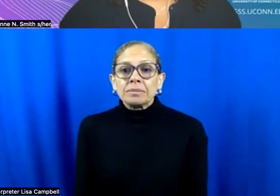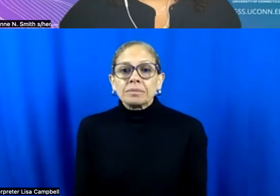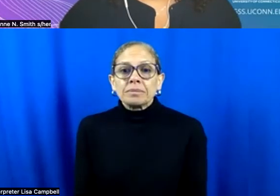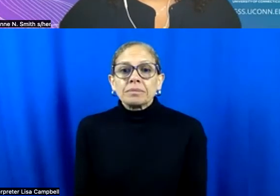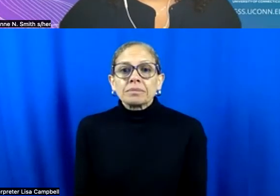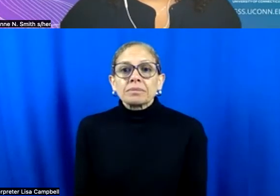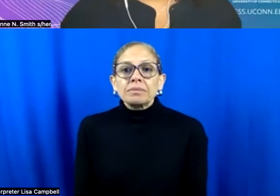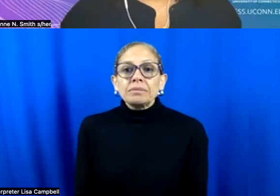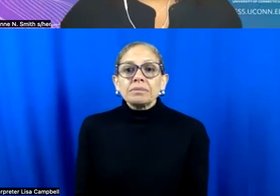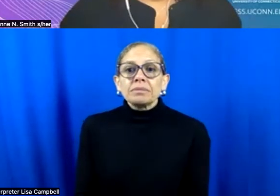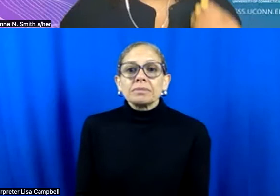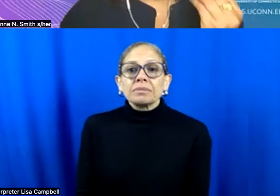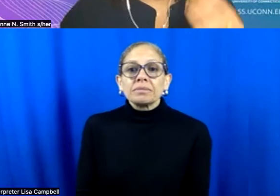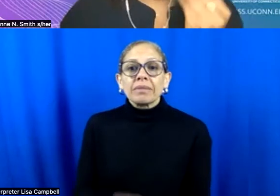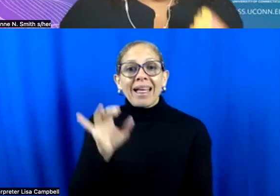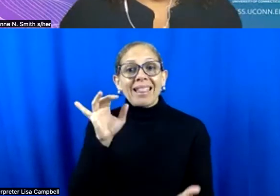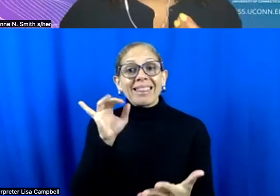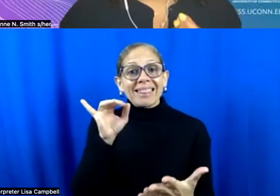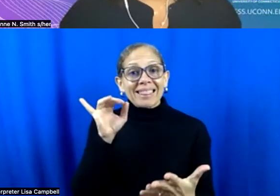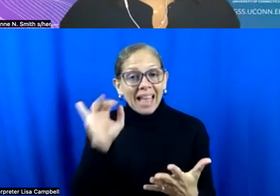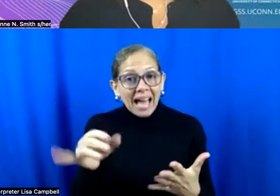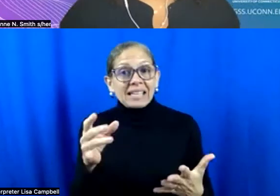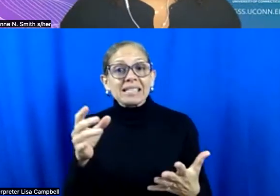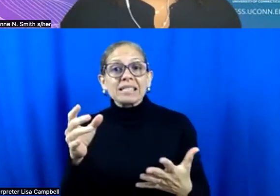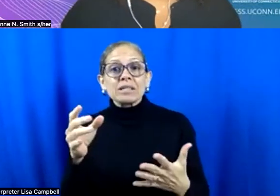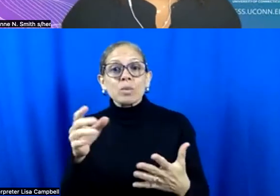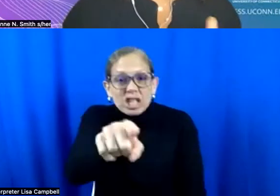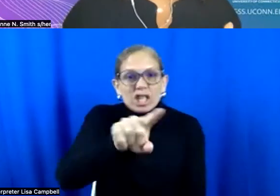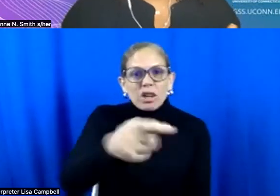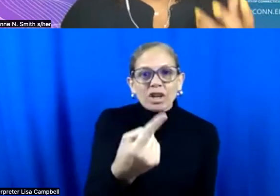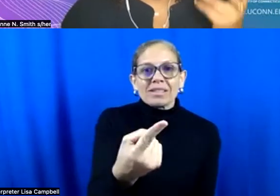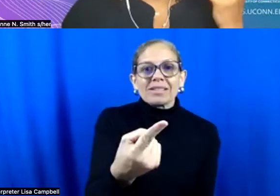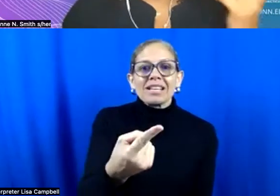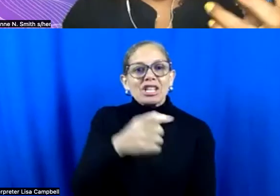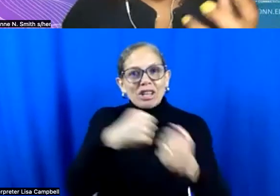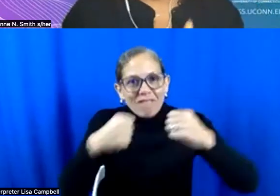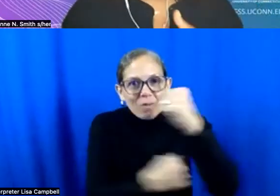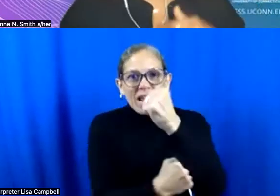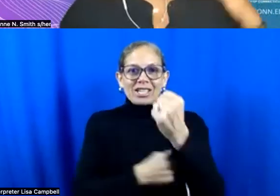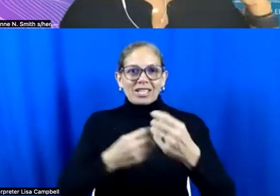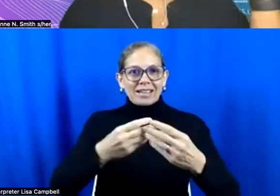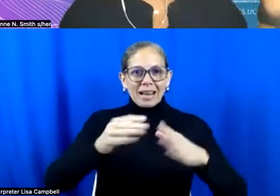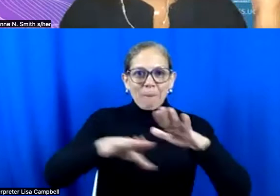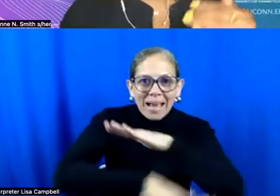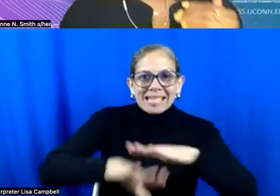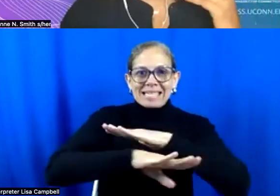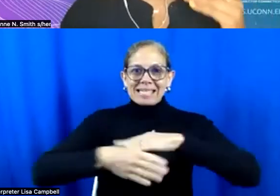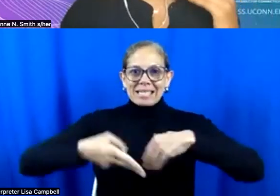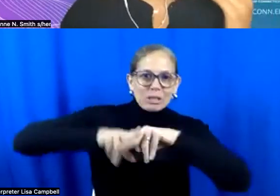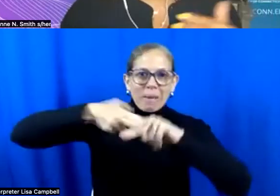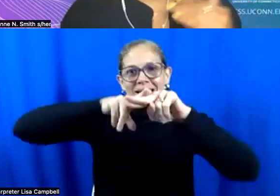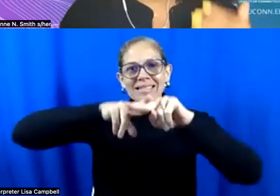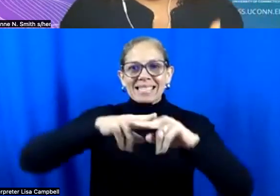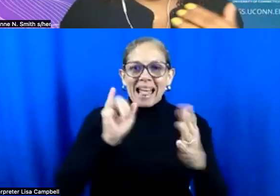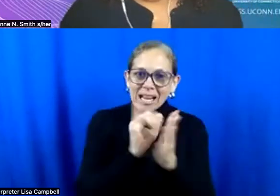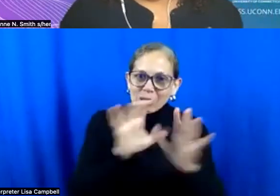Y'all see what's going on here. This is why Aishah needs to go first, because she lays the foundation and the groundwork and you just build on it. And that's what she's